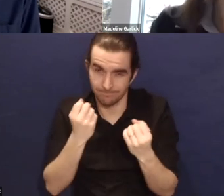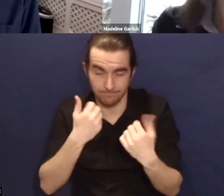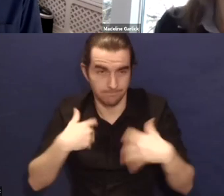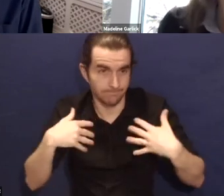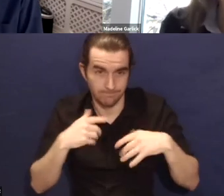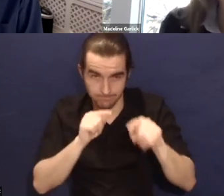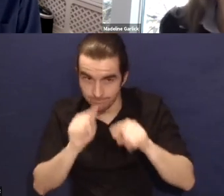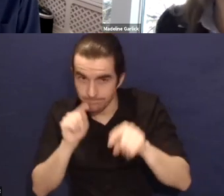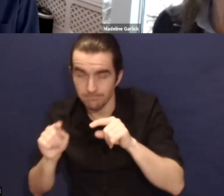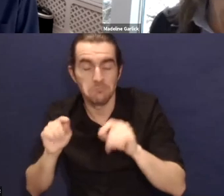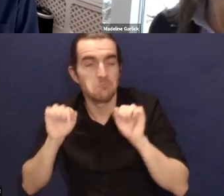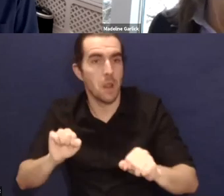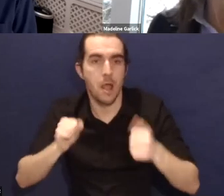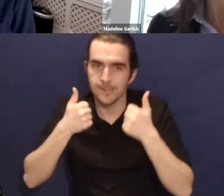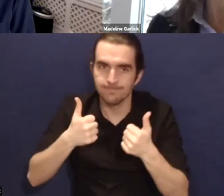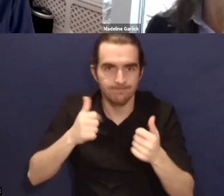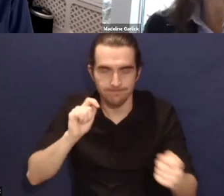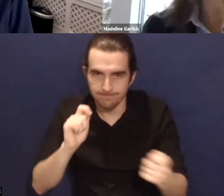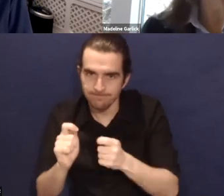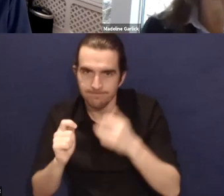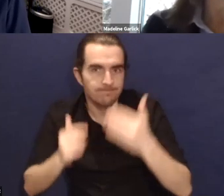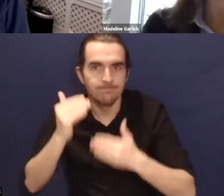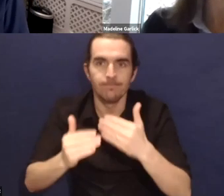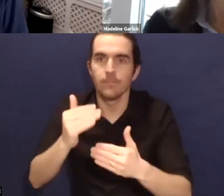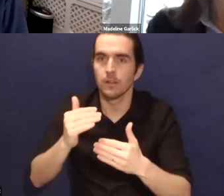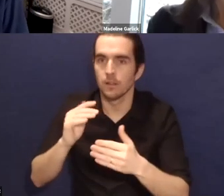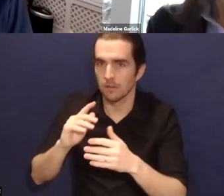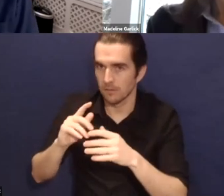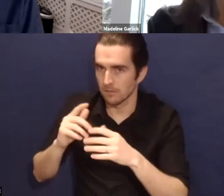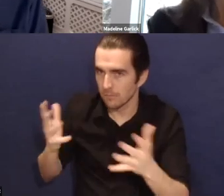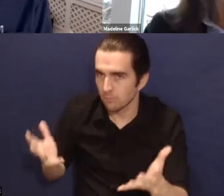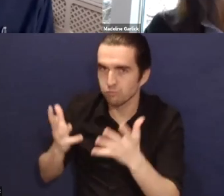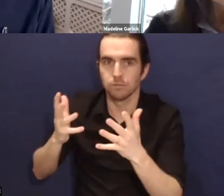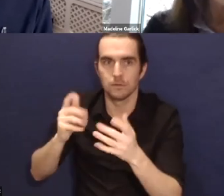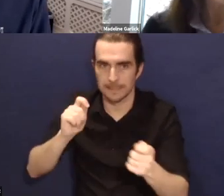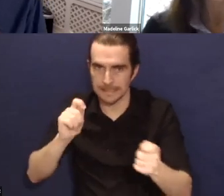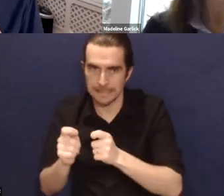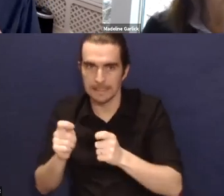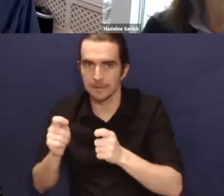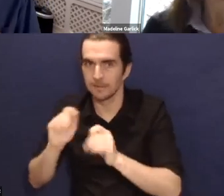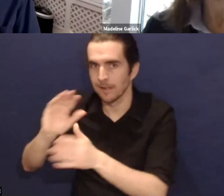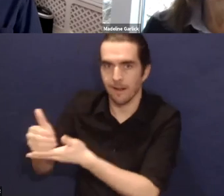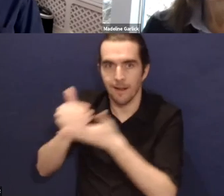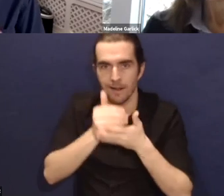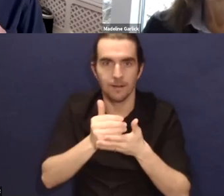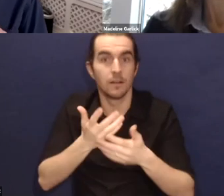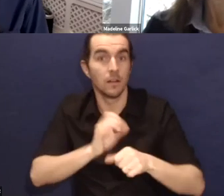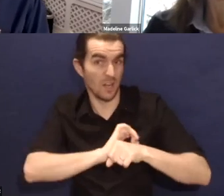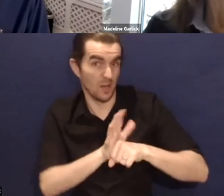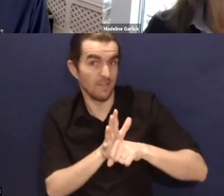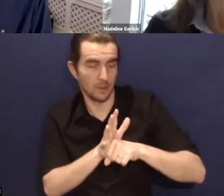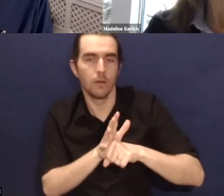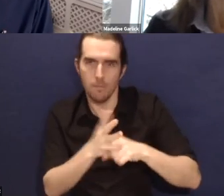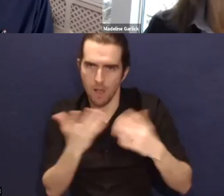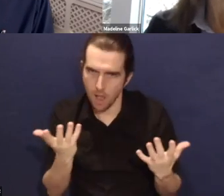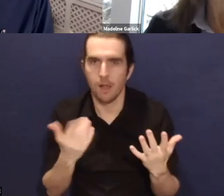systems for electronic registration of claims, interviews by video, and many others. We need to continue to support this and reach